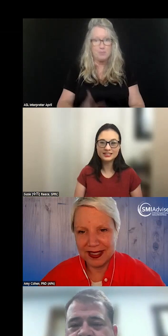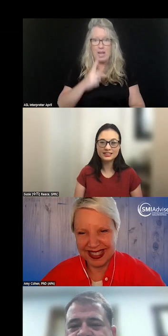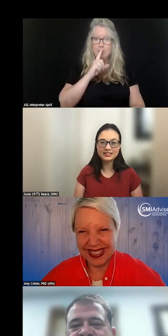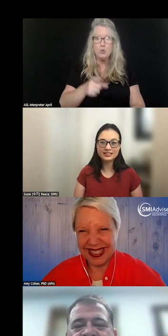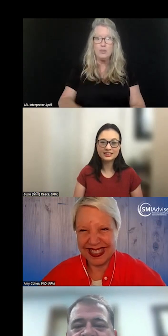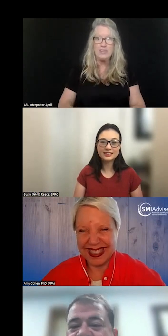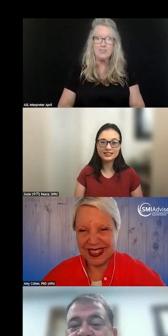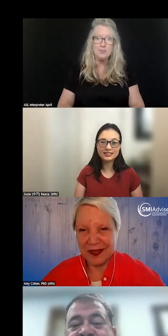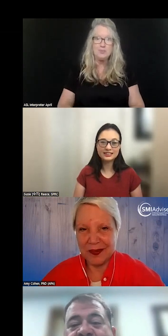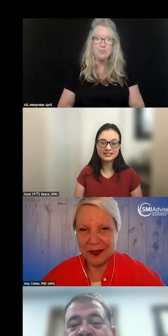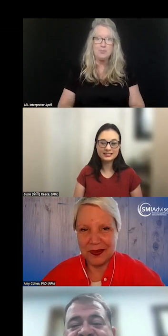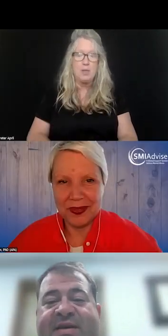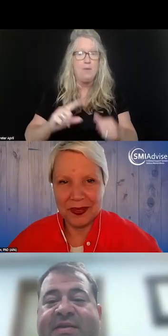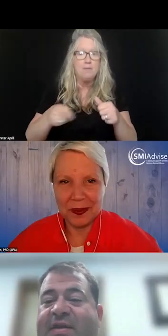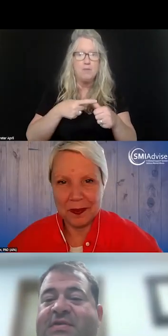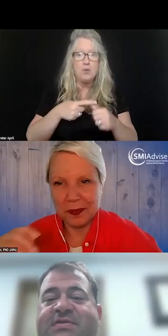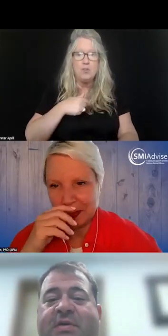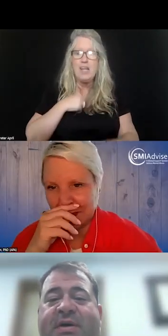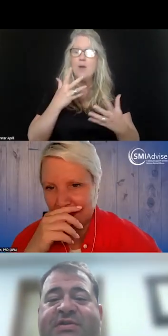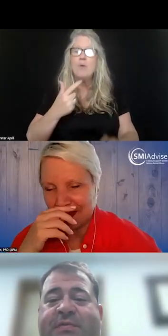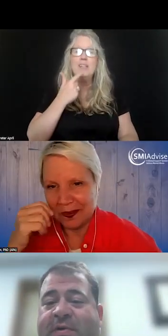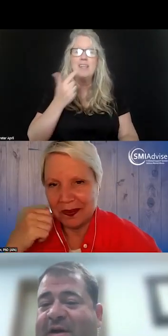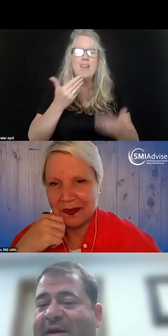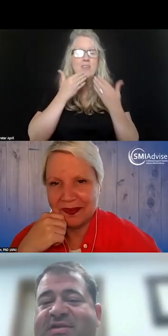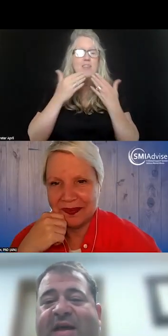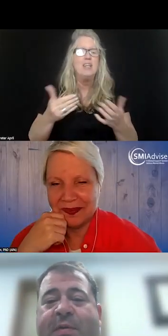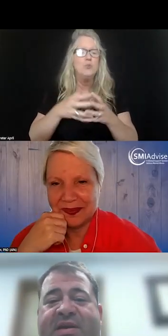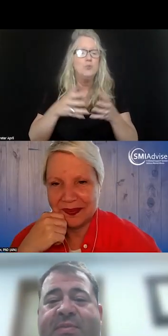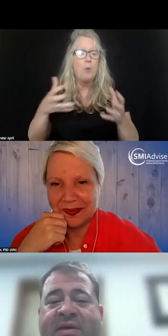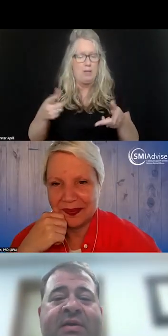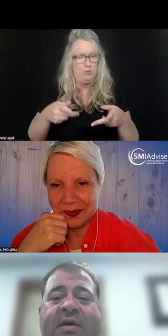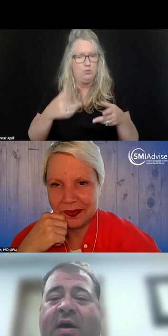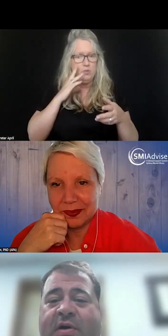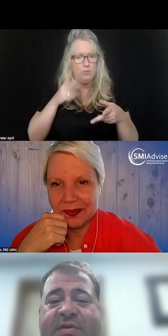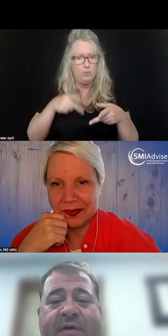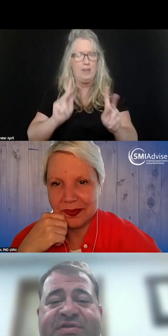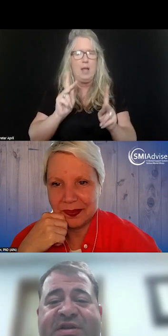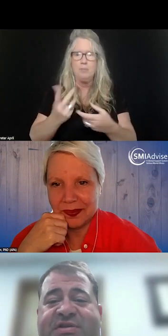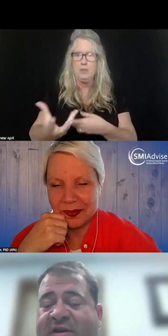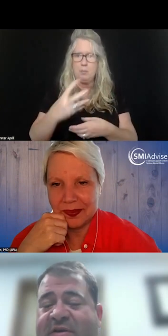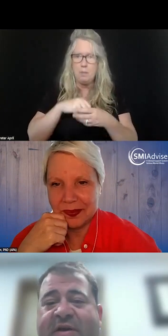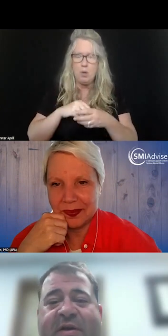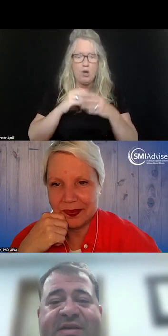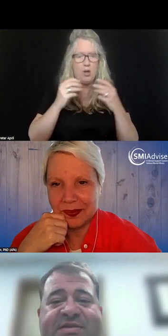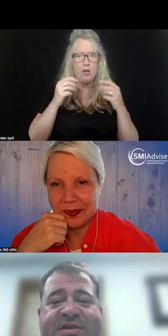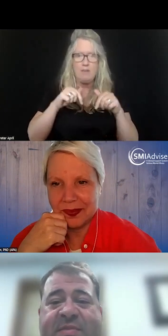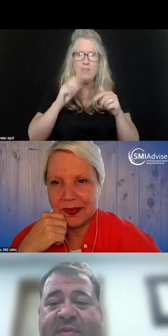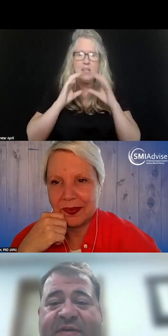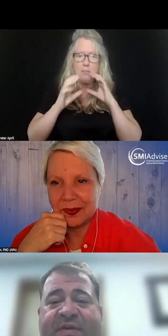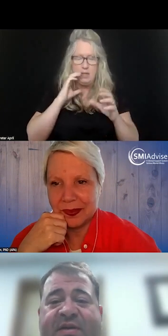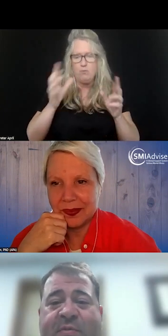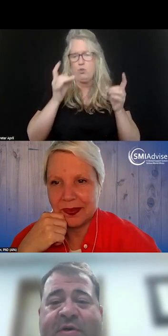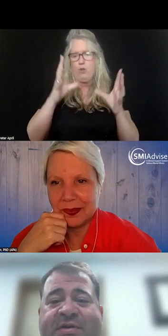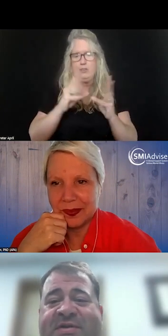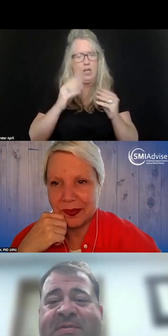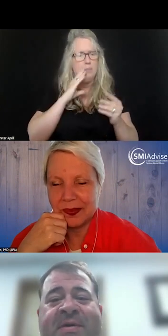Absolutely. First, I want to say thank you so much for just allowing me to be a part of the conversation here at Crisis Jam. I'm a big